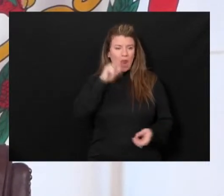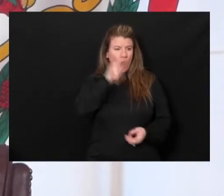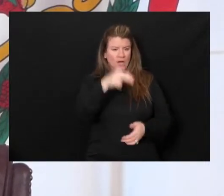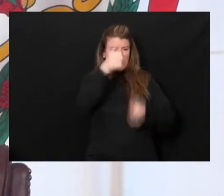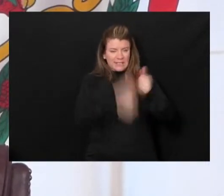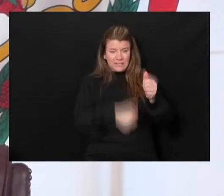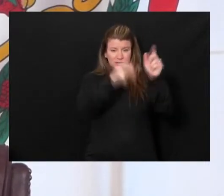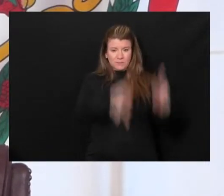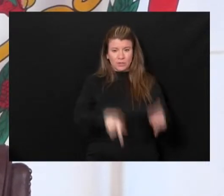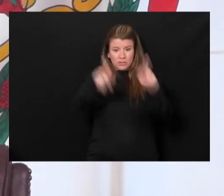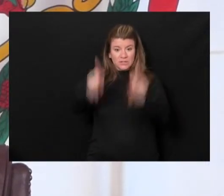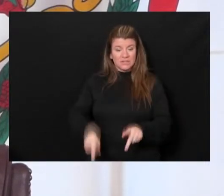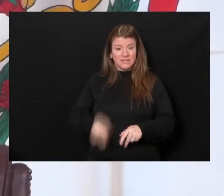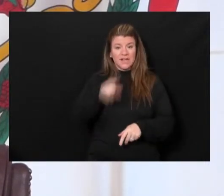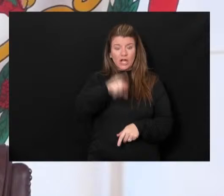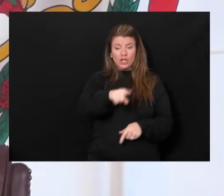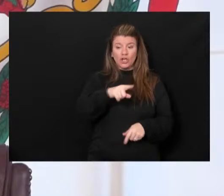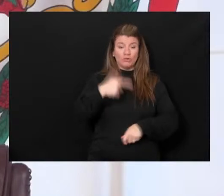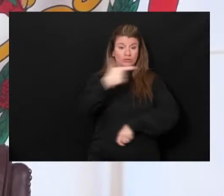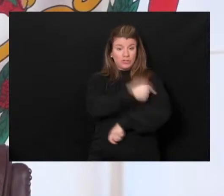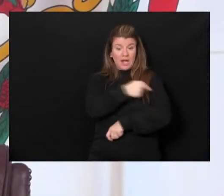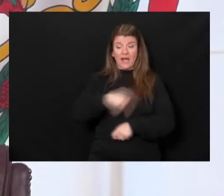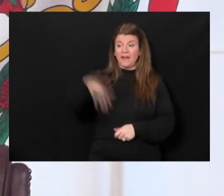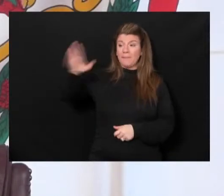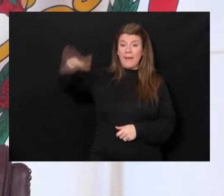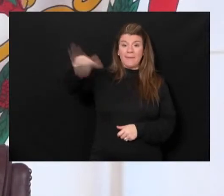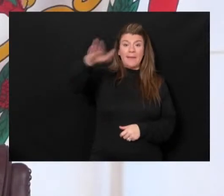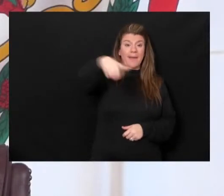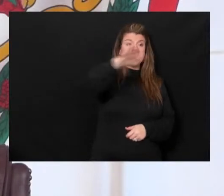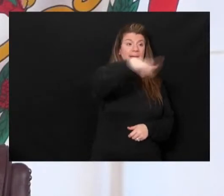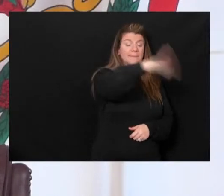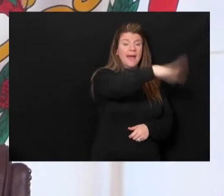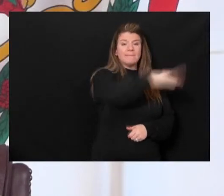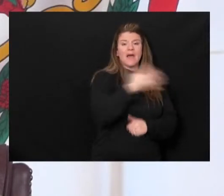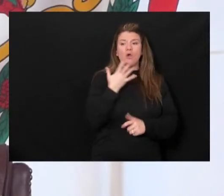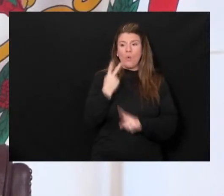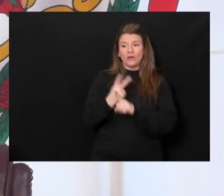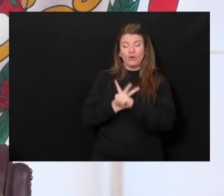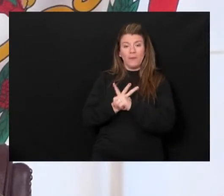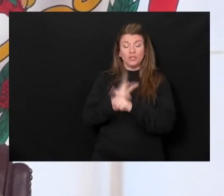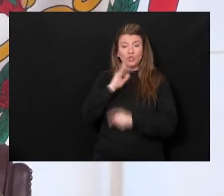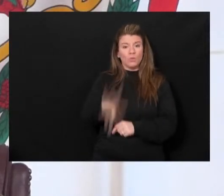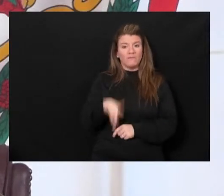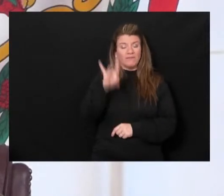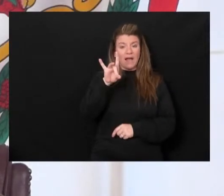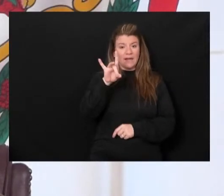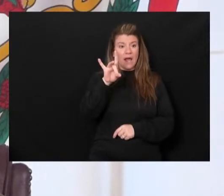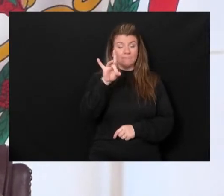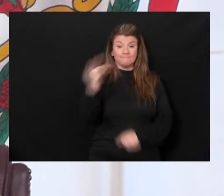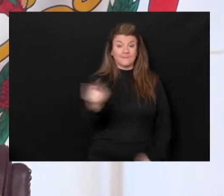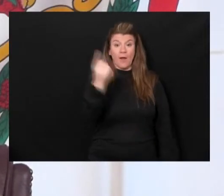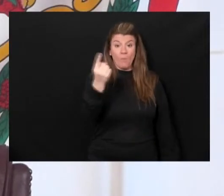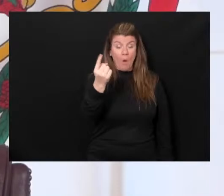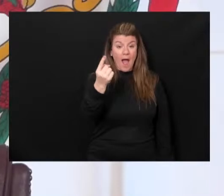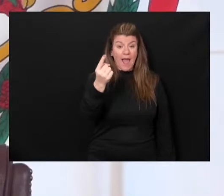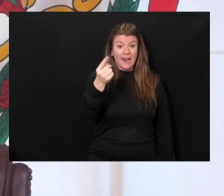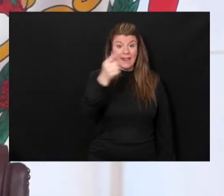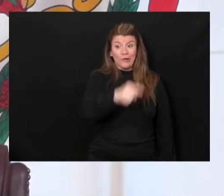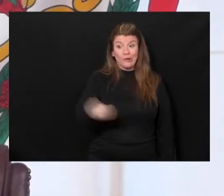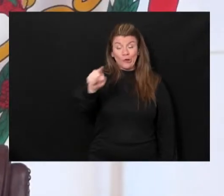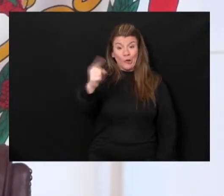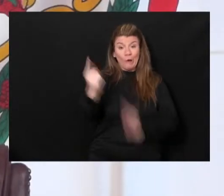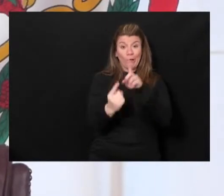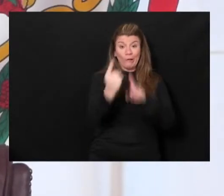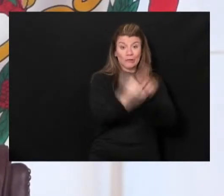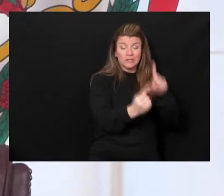we just pat them on the head, and then we wait 2 months, we're going to find out that some of the people we patted on the head are not any longer